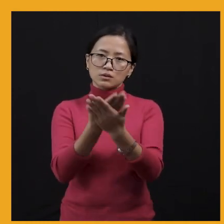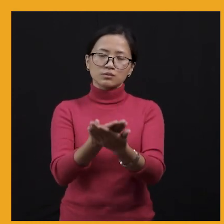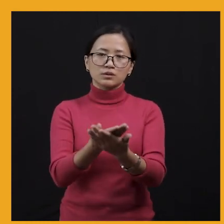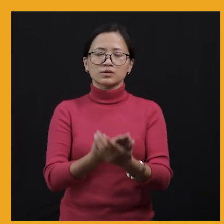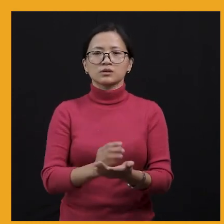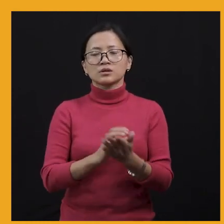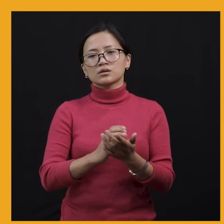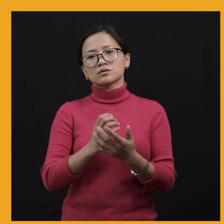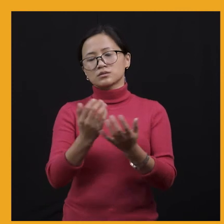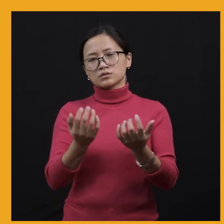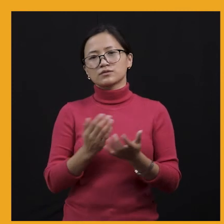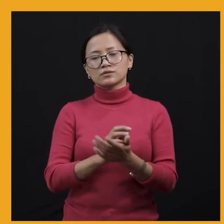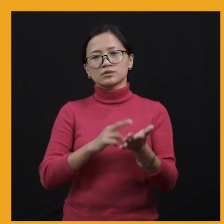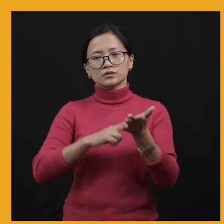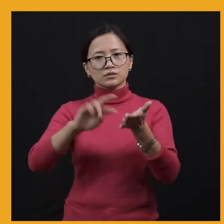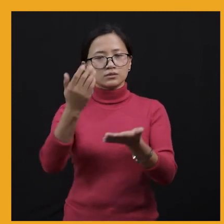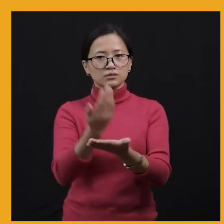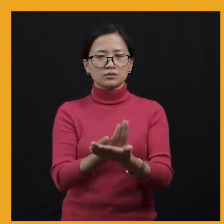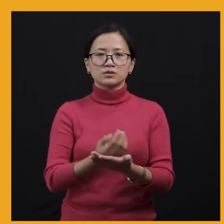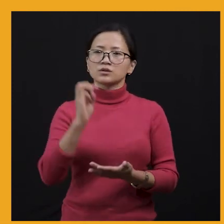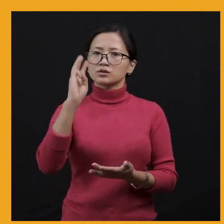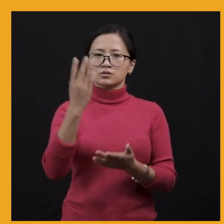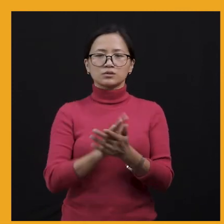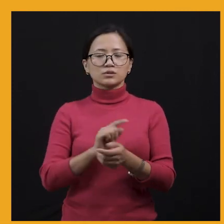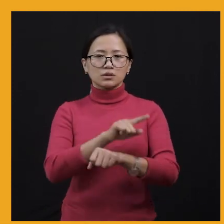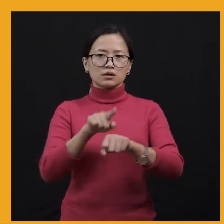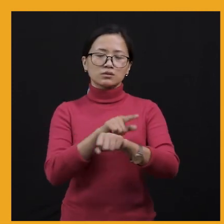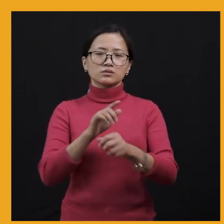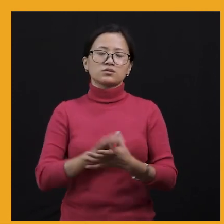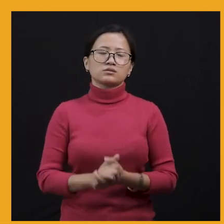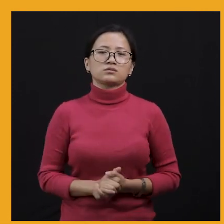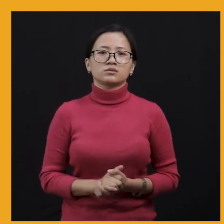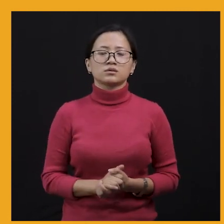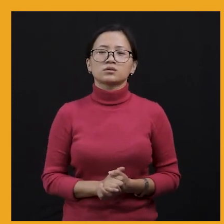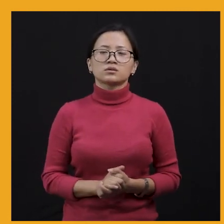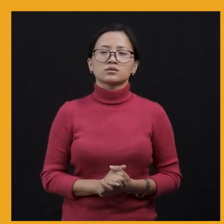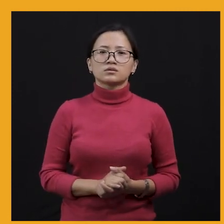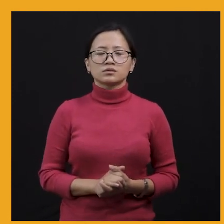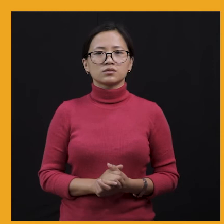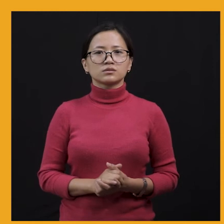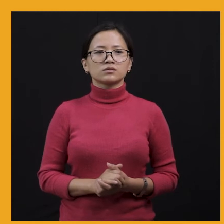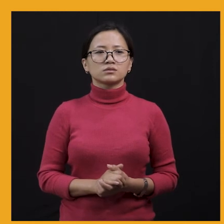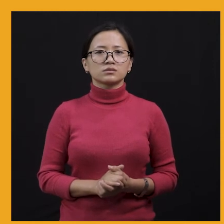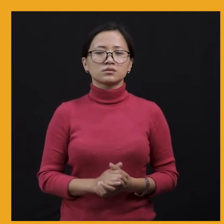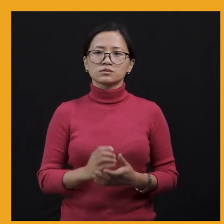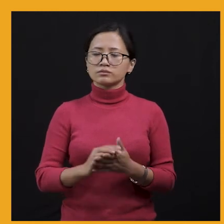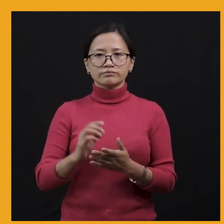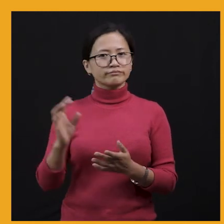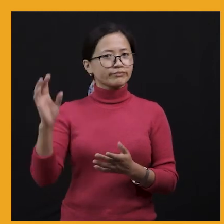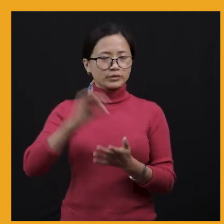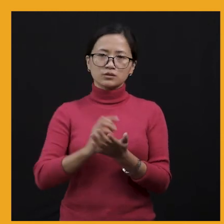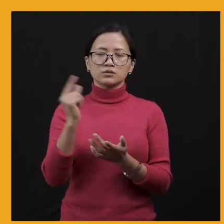conserve these natural resources is 3 R's, right? That is